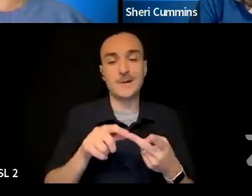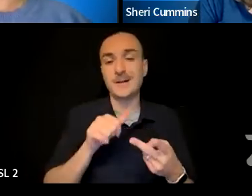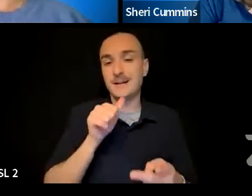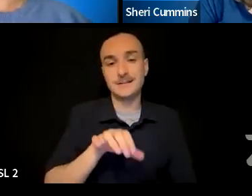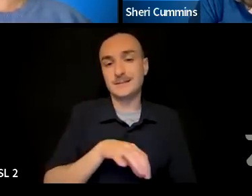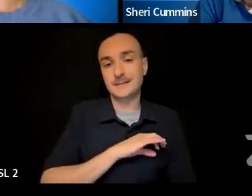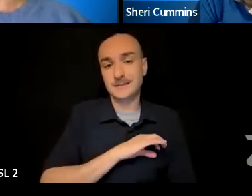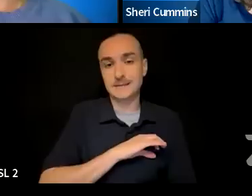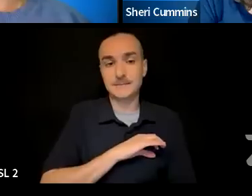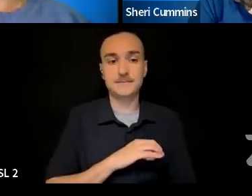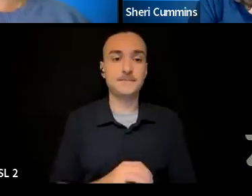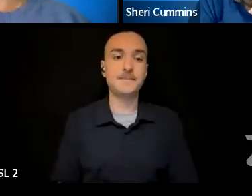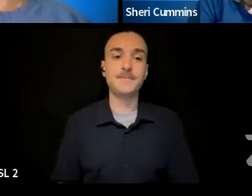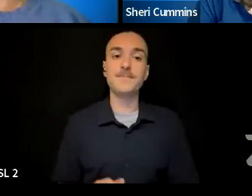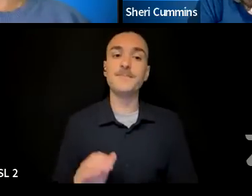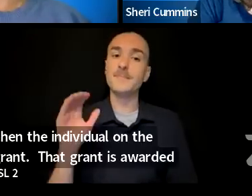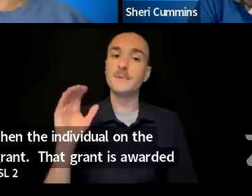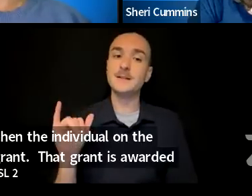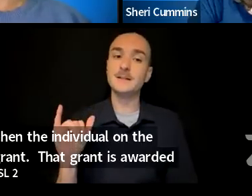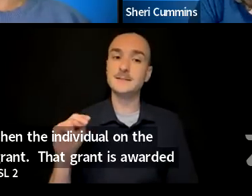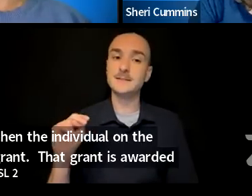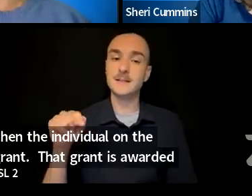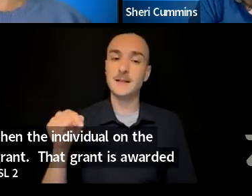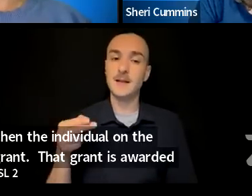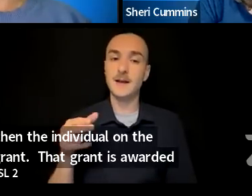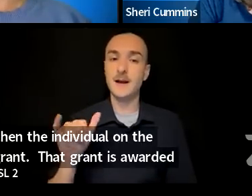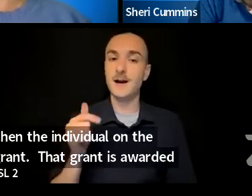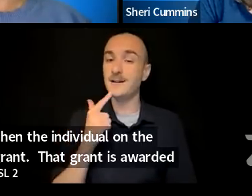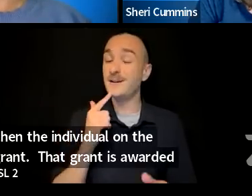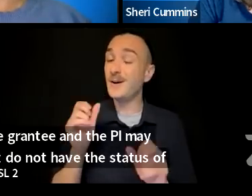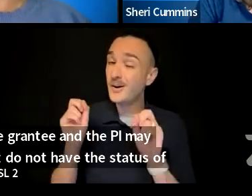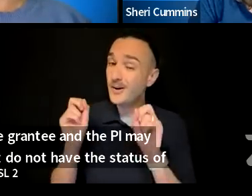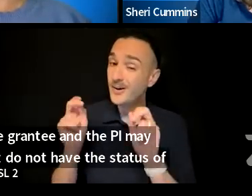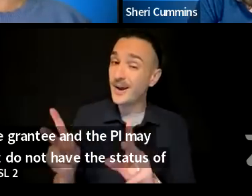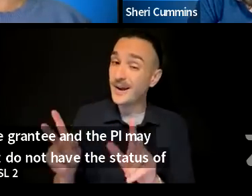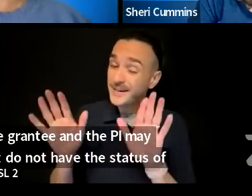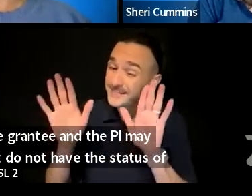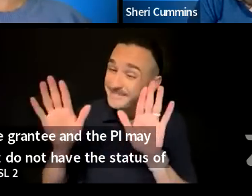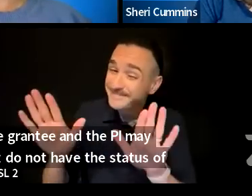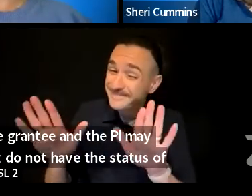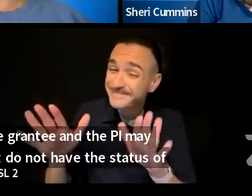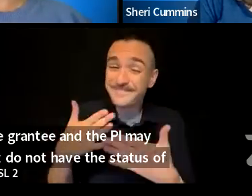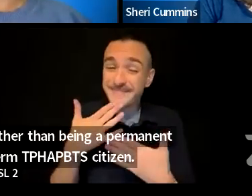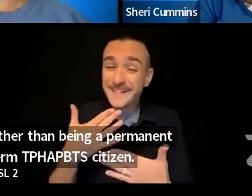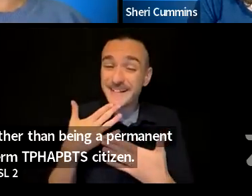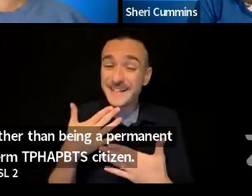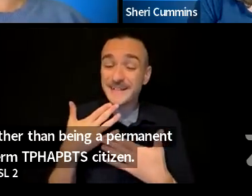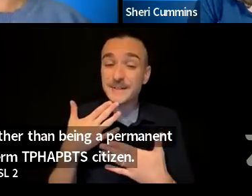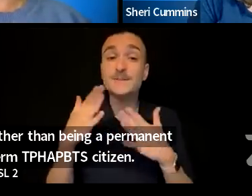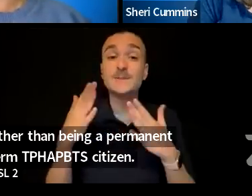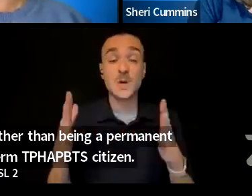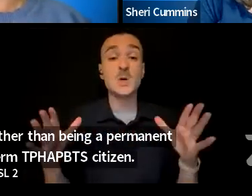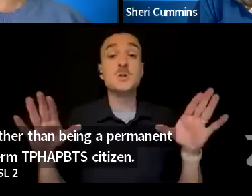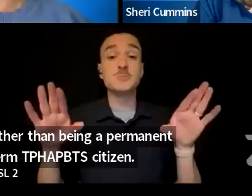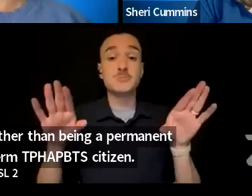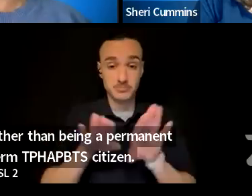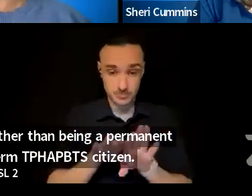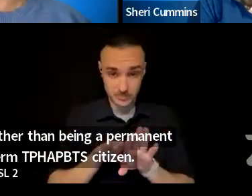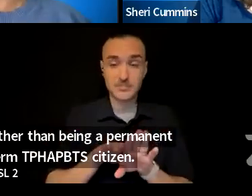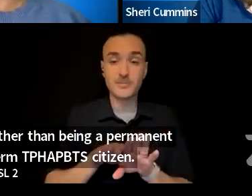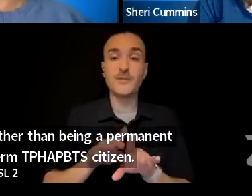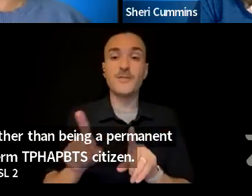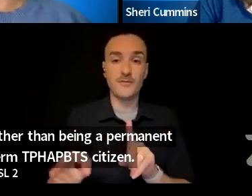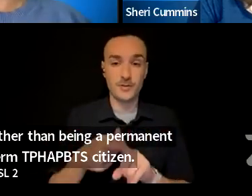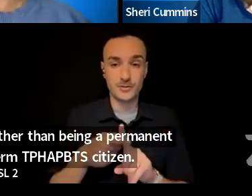Okay, wonderful. Thank you. So we're going to stop the round 1 of our Q&A with our